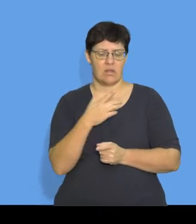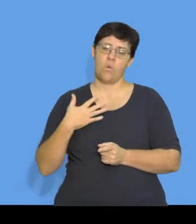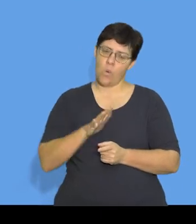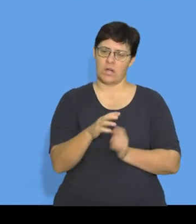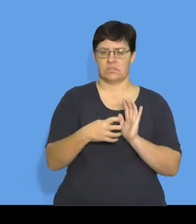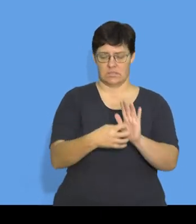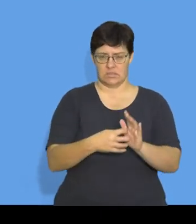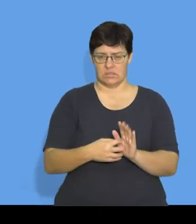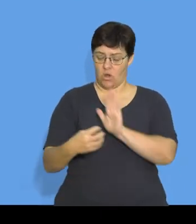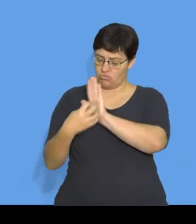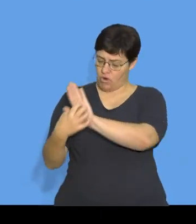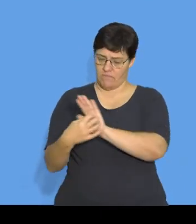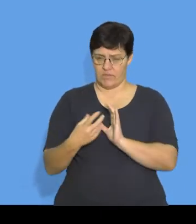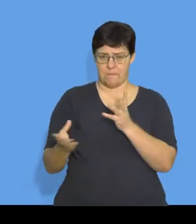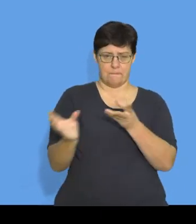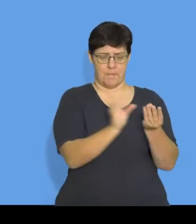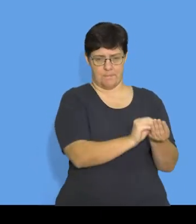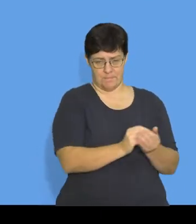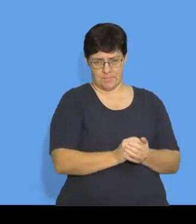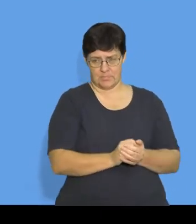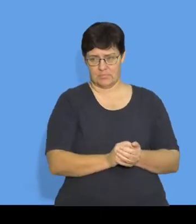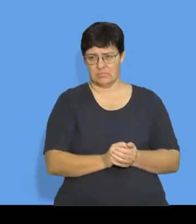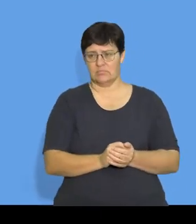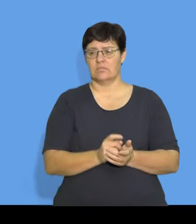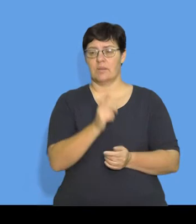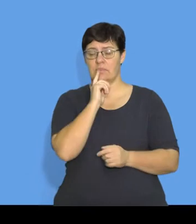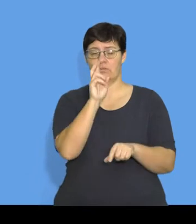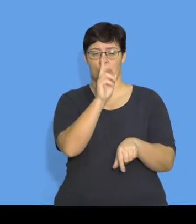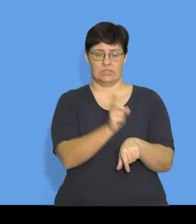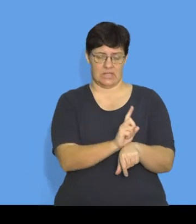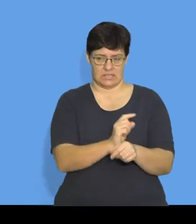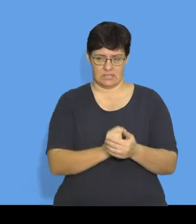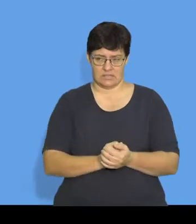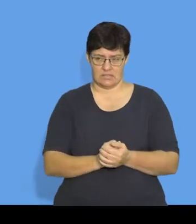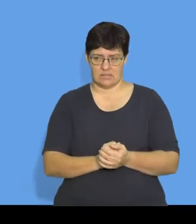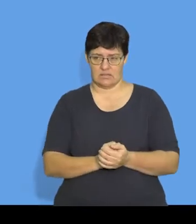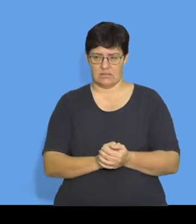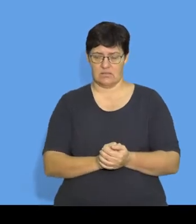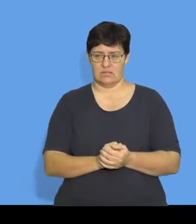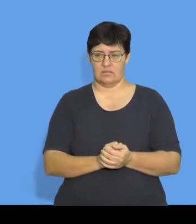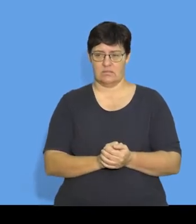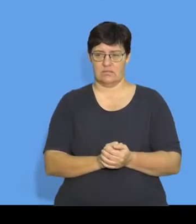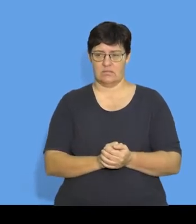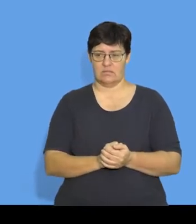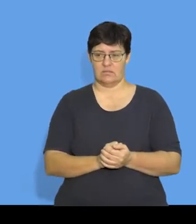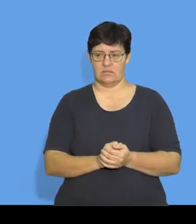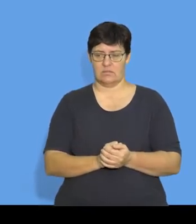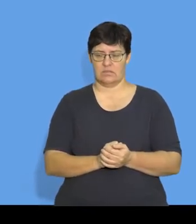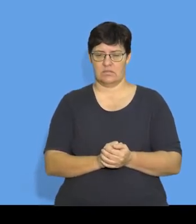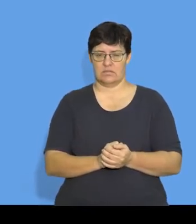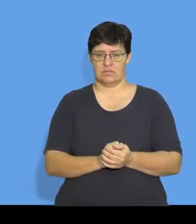went, okay? This would be the 2 seconds. This is the